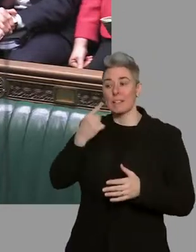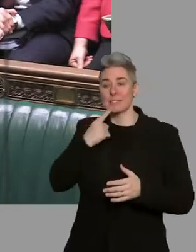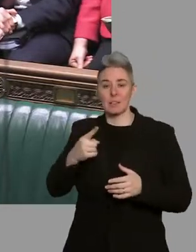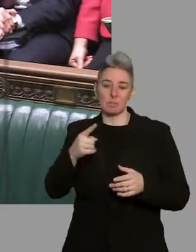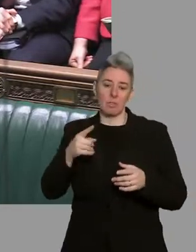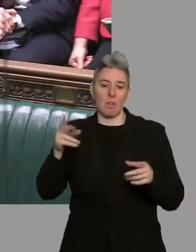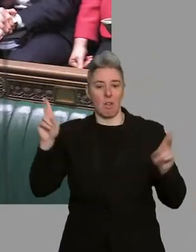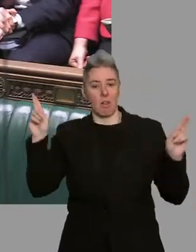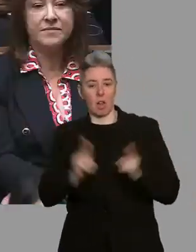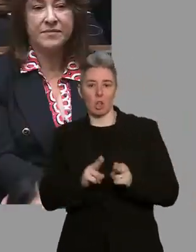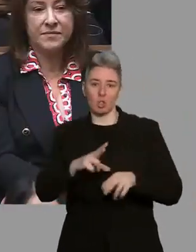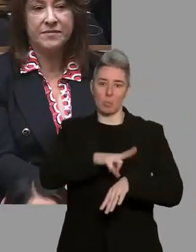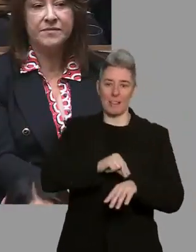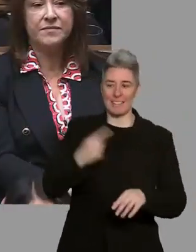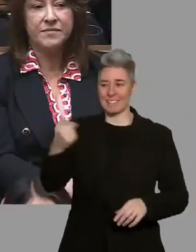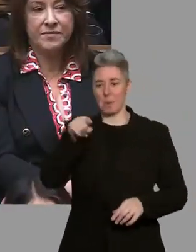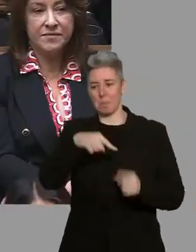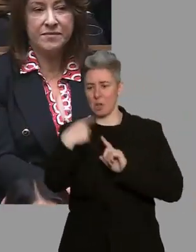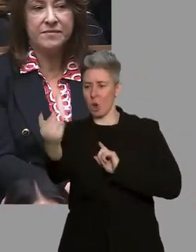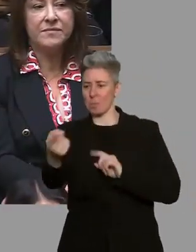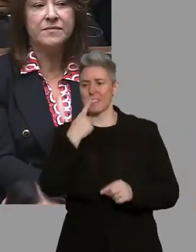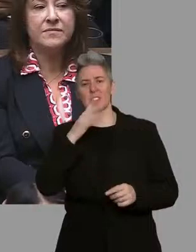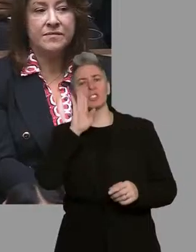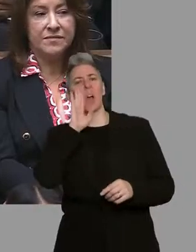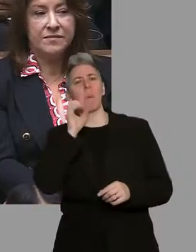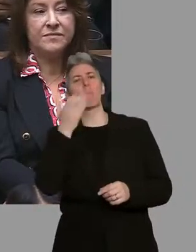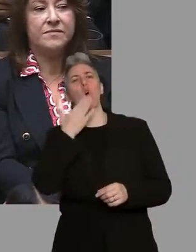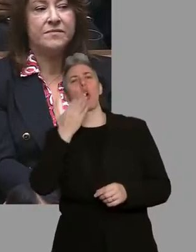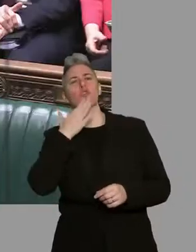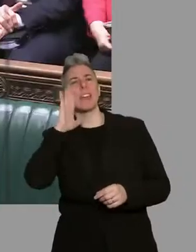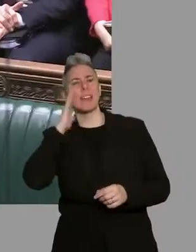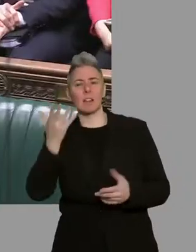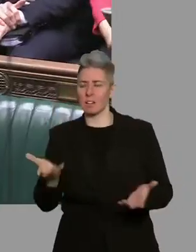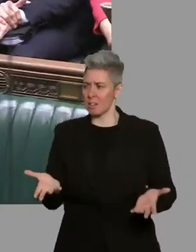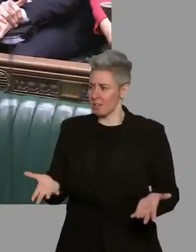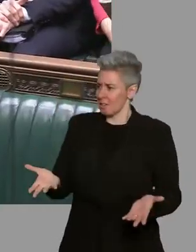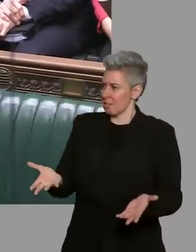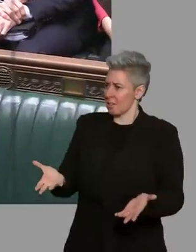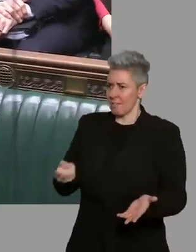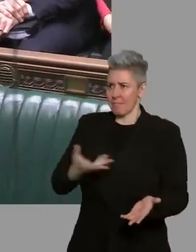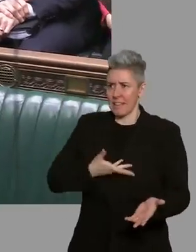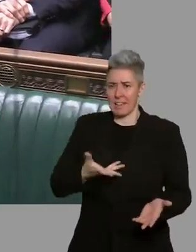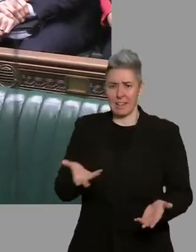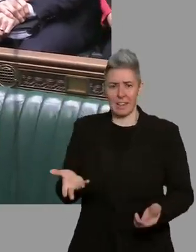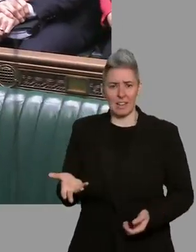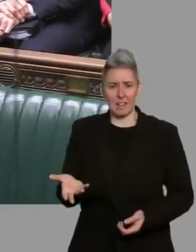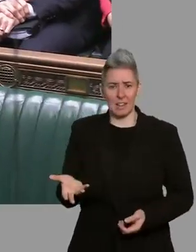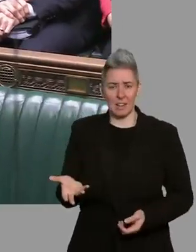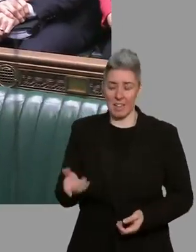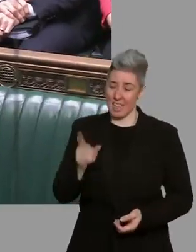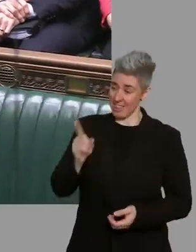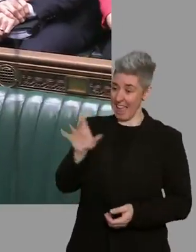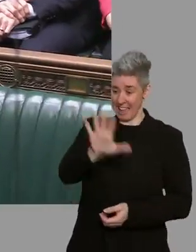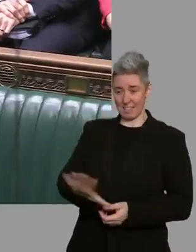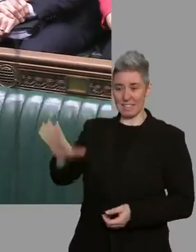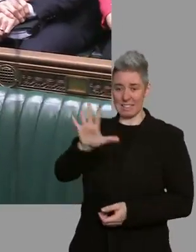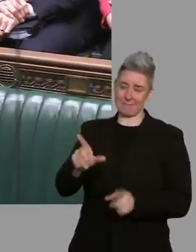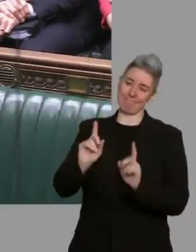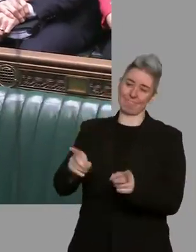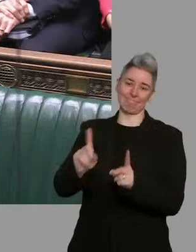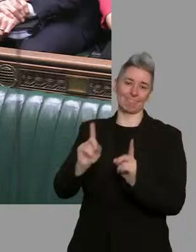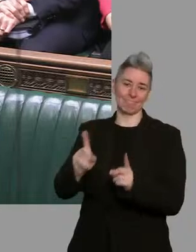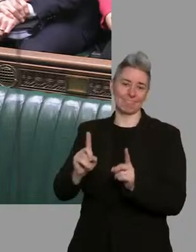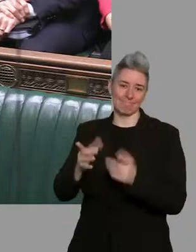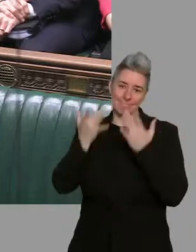think that somebody opposite just did boring. That tells you everything you need to know about the last 14 years. He's right. We need